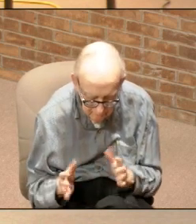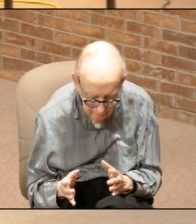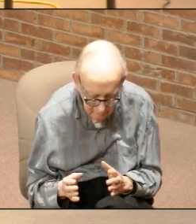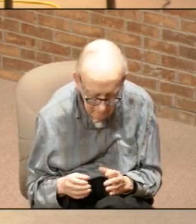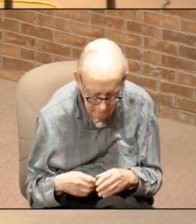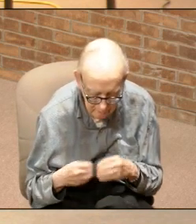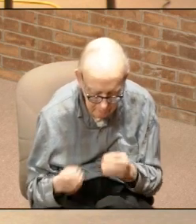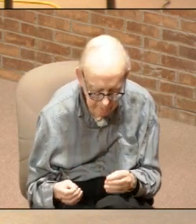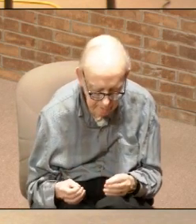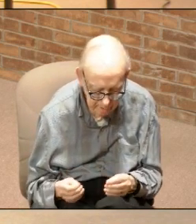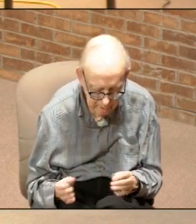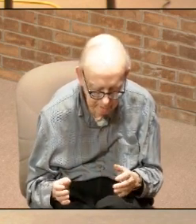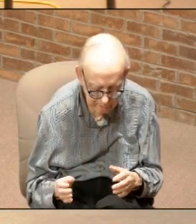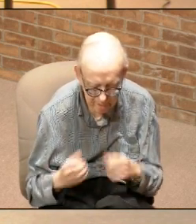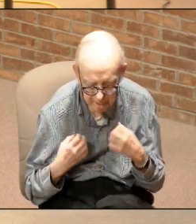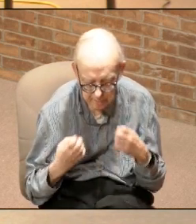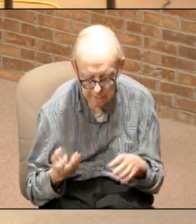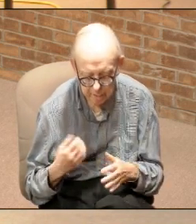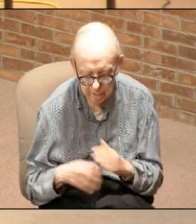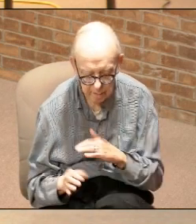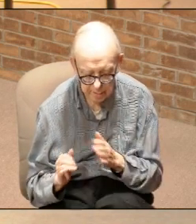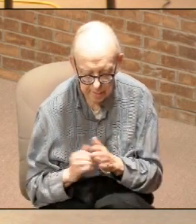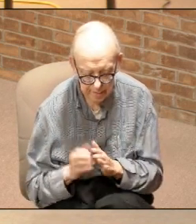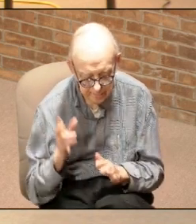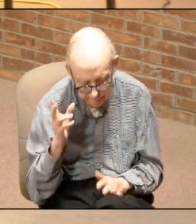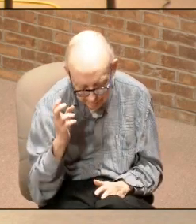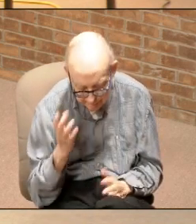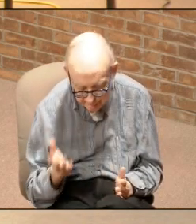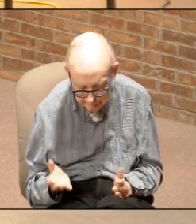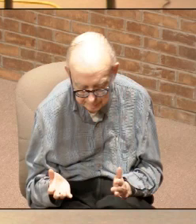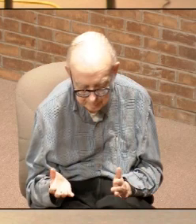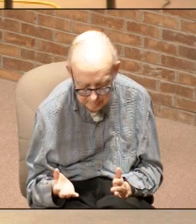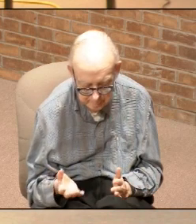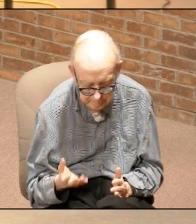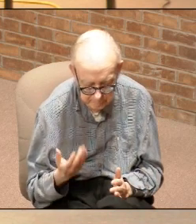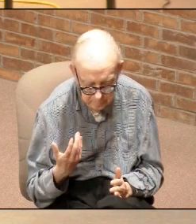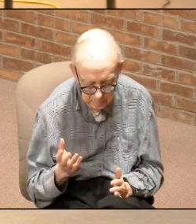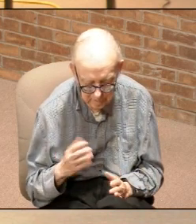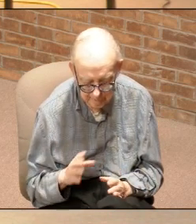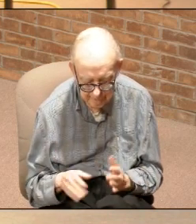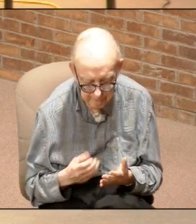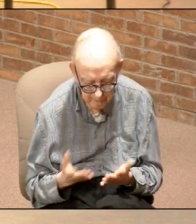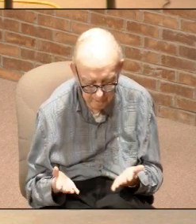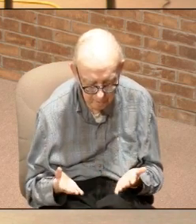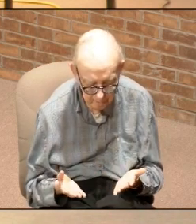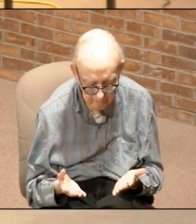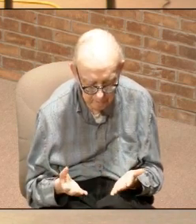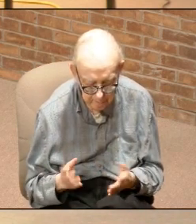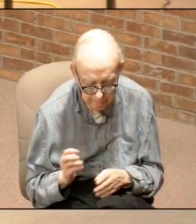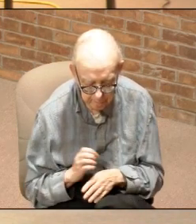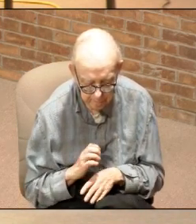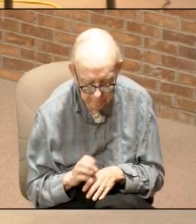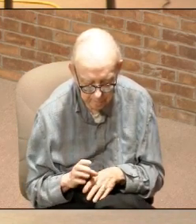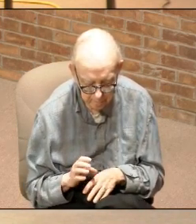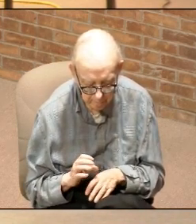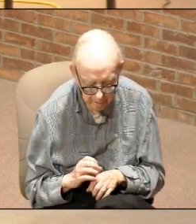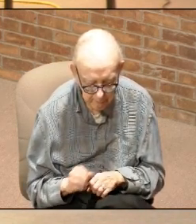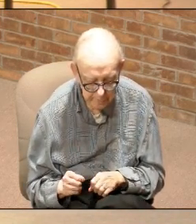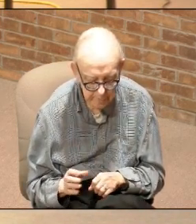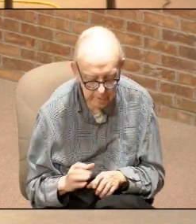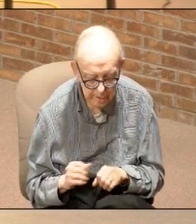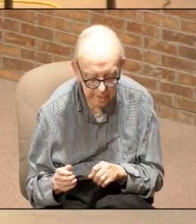have to put out a lot of effort into it that's safe you don't want to have to exert a whole bunch of effort to take you away